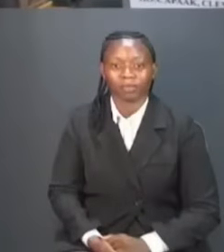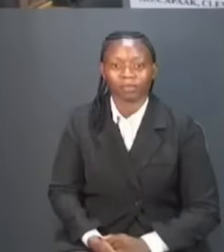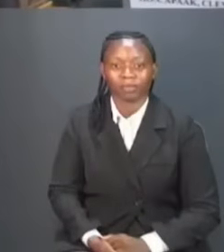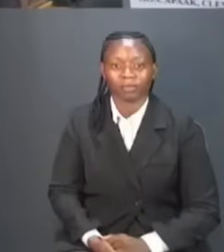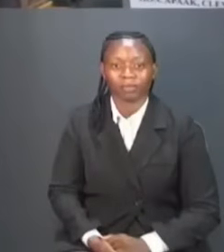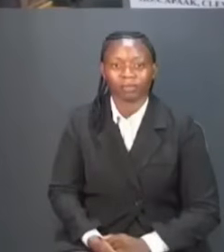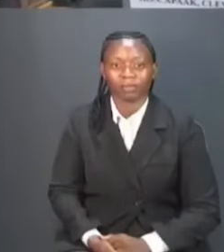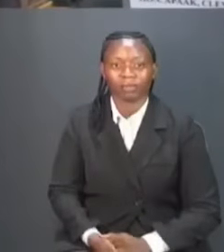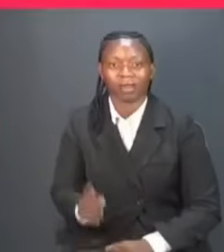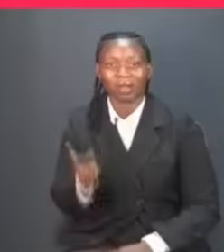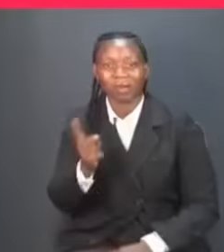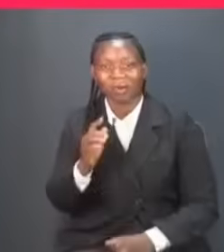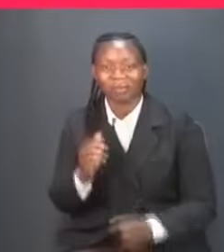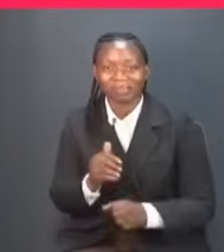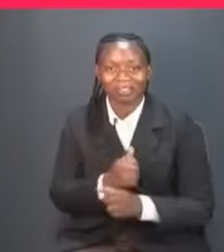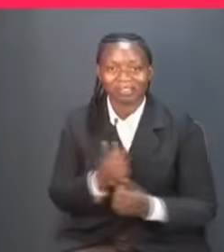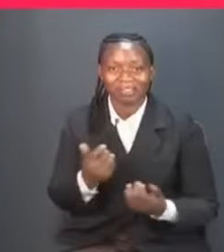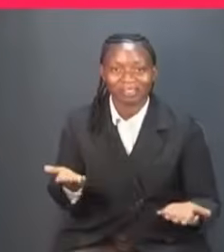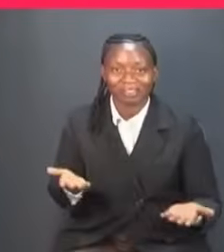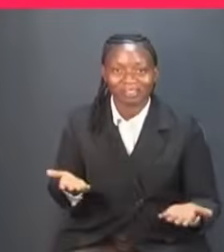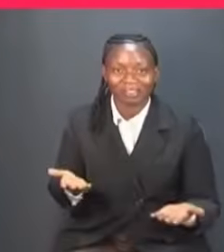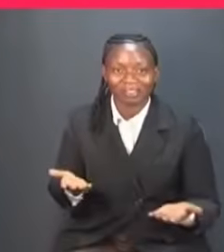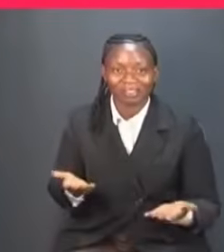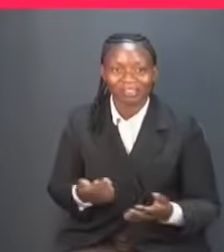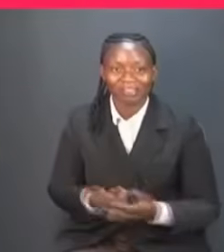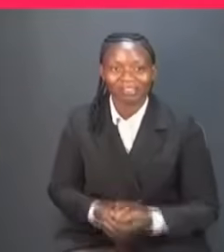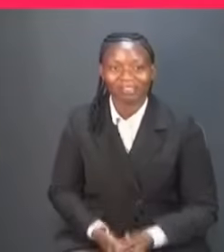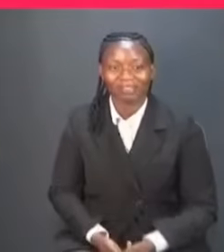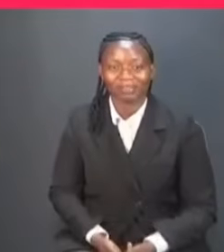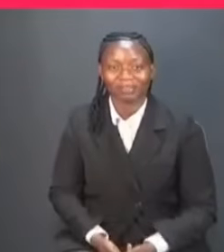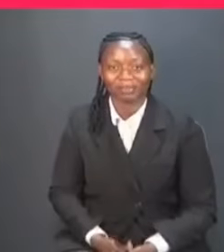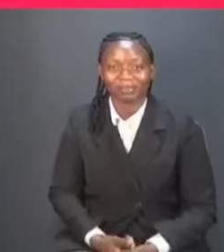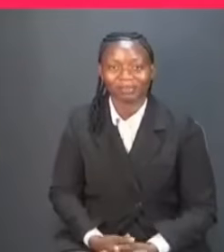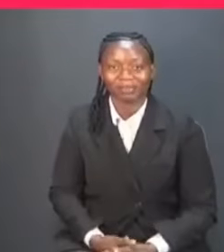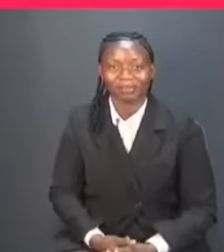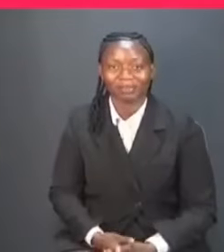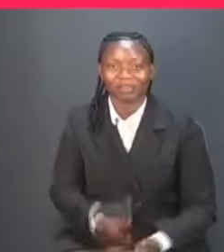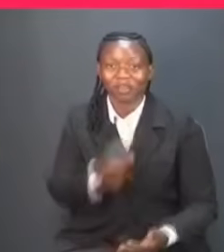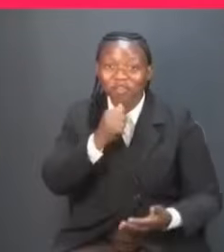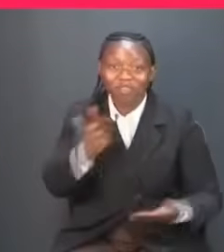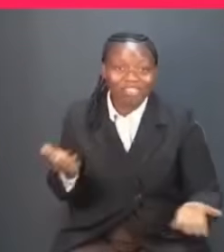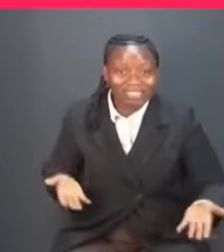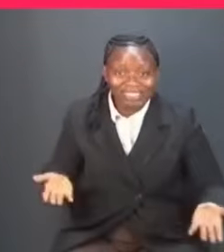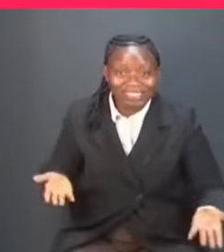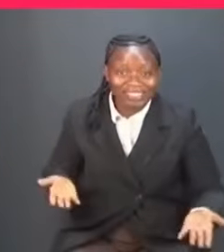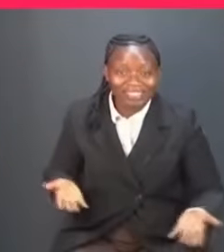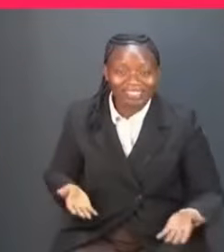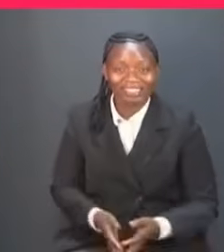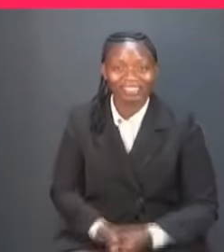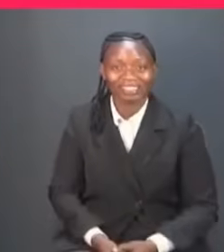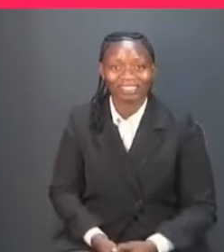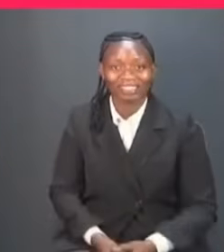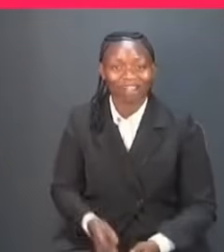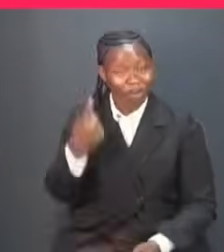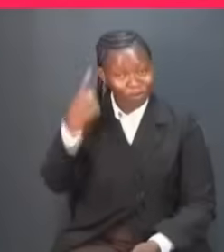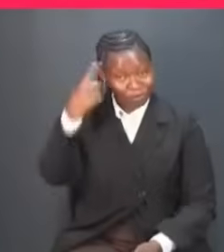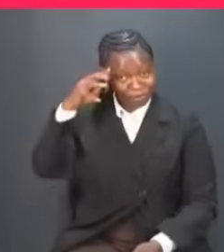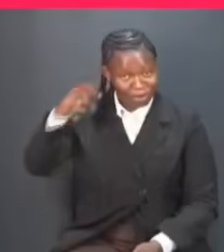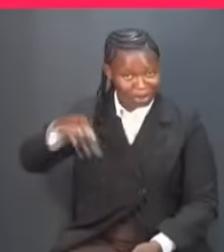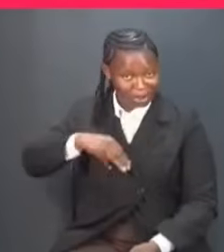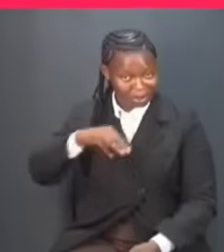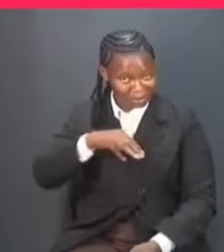Where did you get that phrase, unavoidably not present, for a member of parliament?